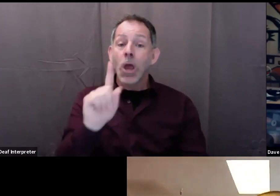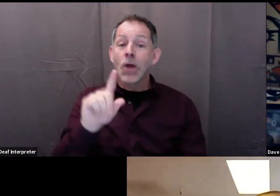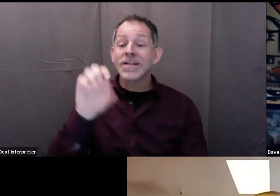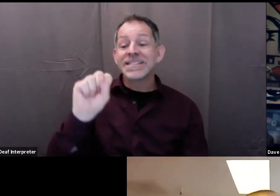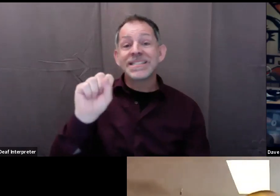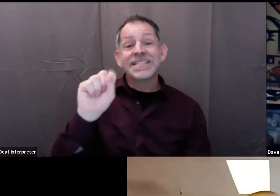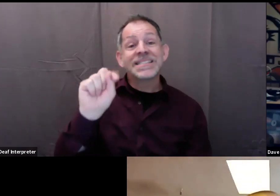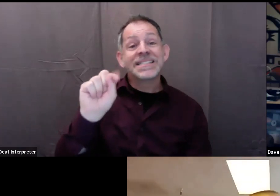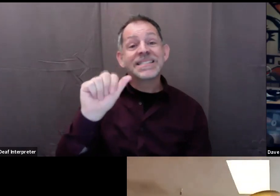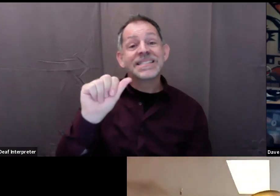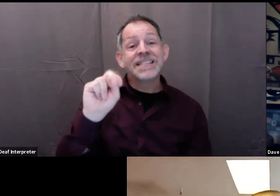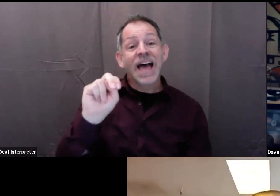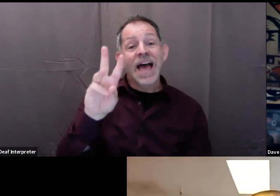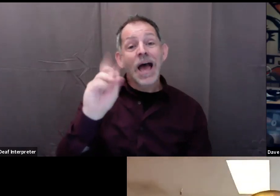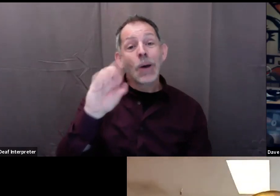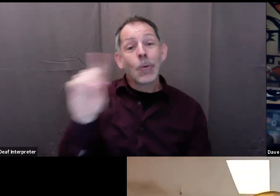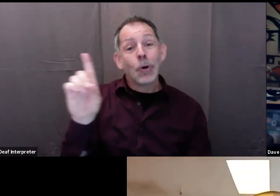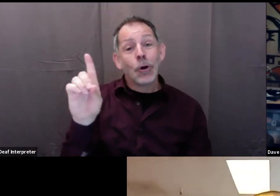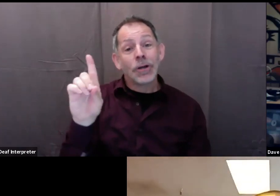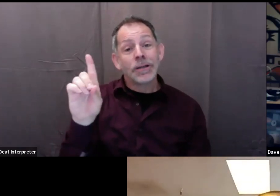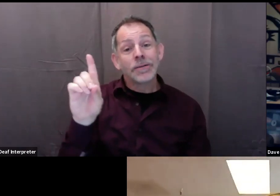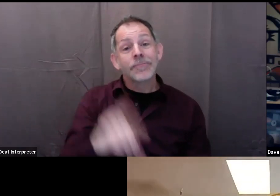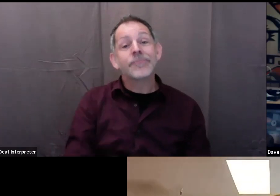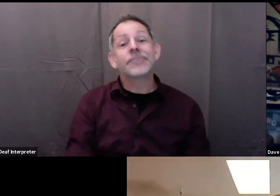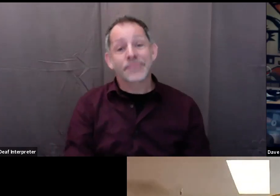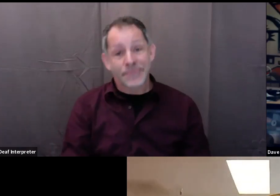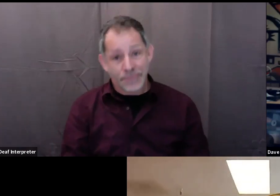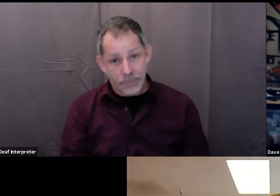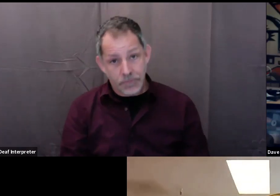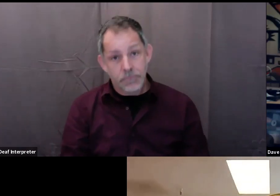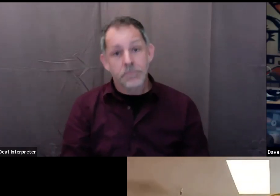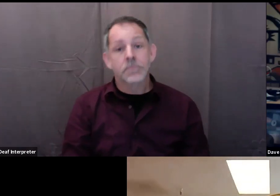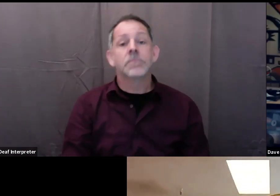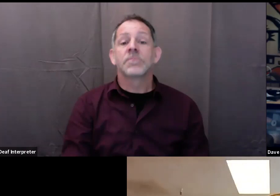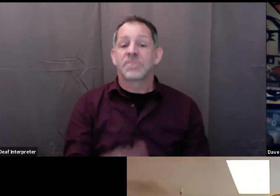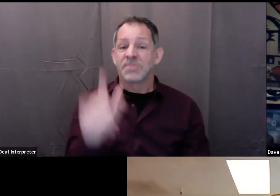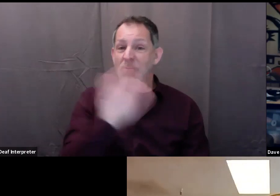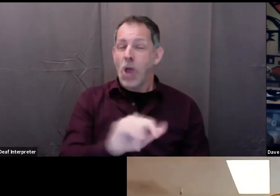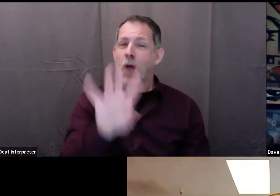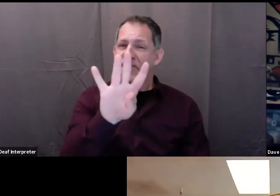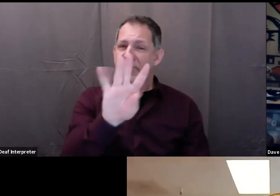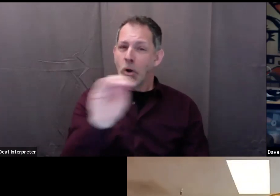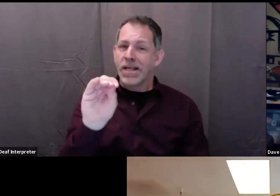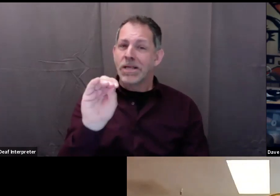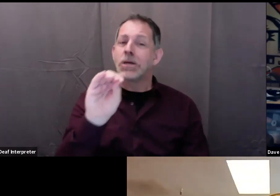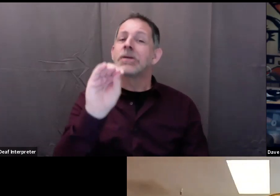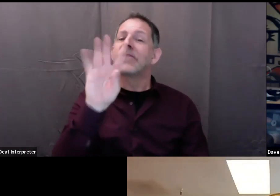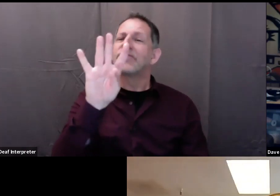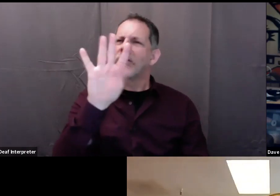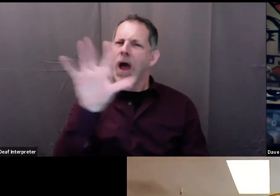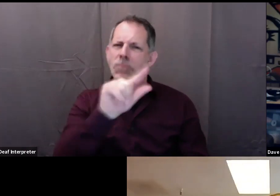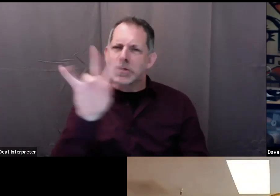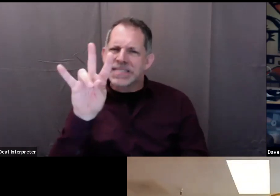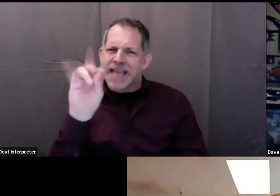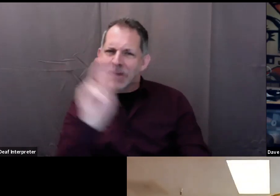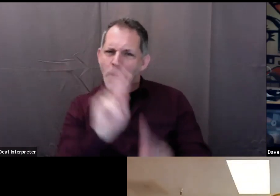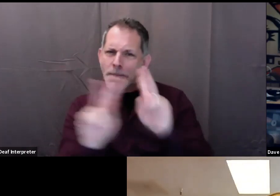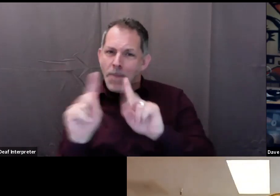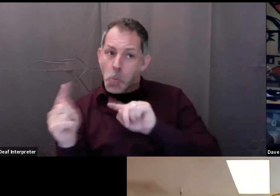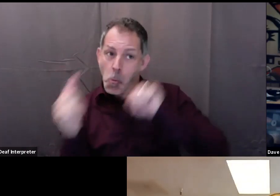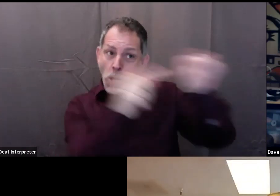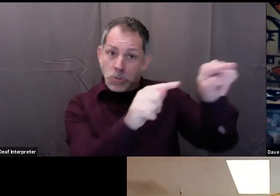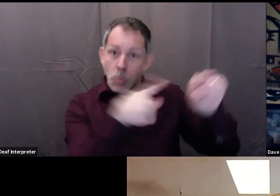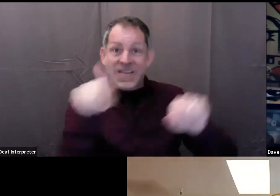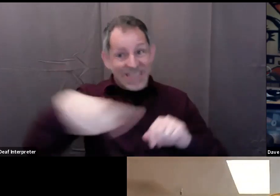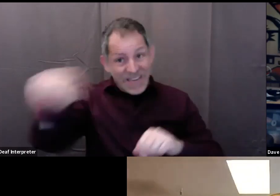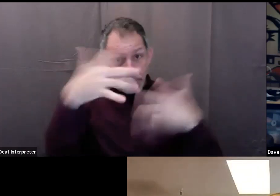is 40 to 70 attendees. If you are one of the people who attended that party, the health